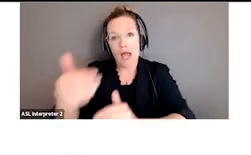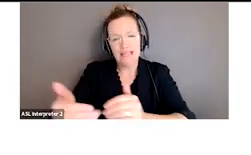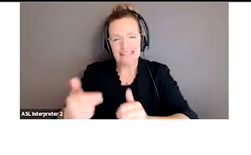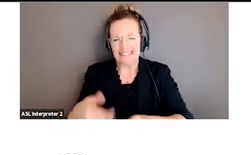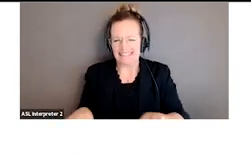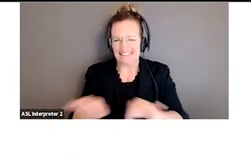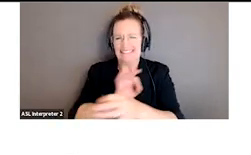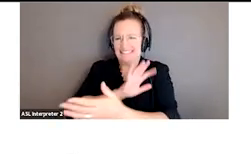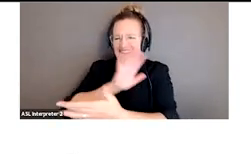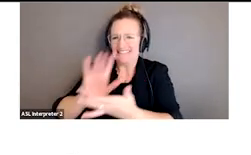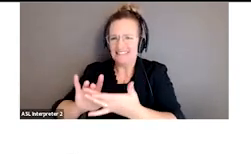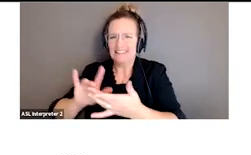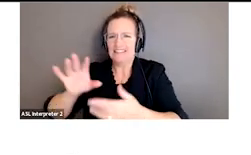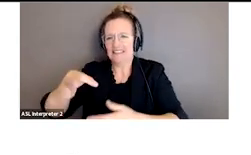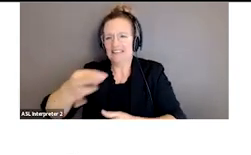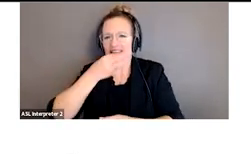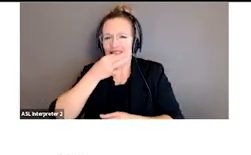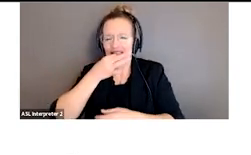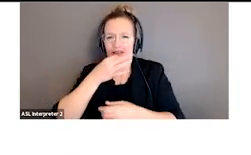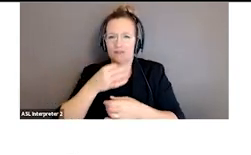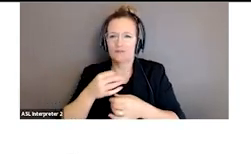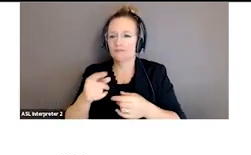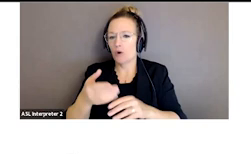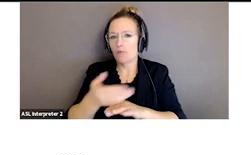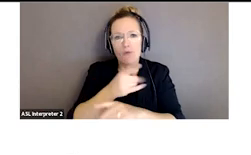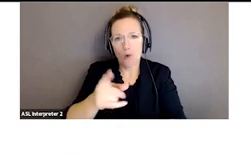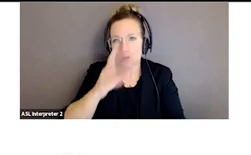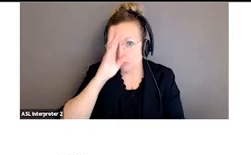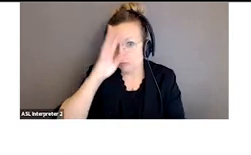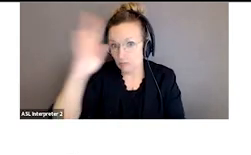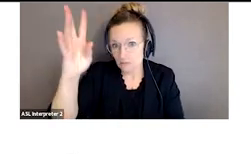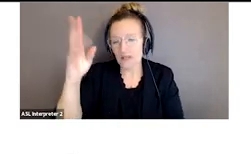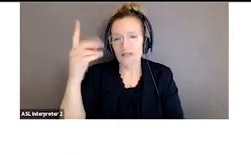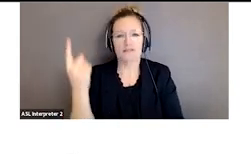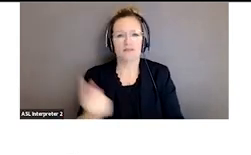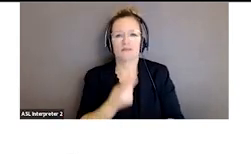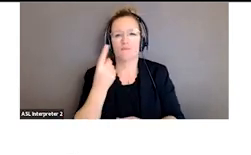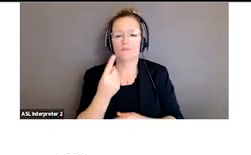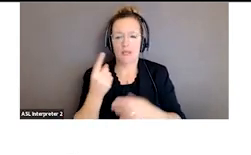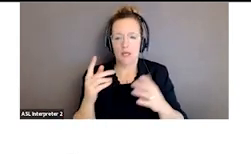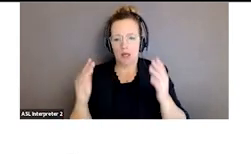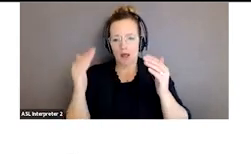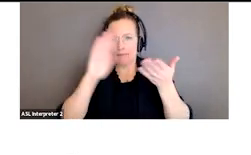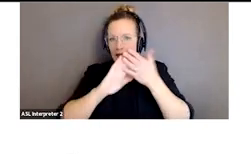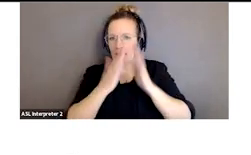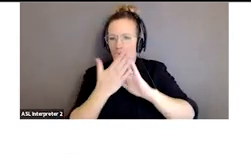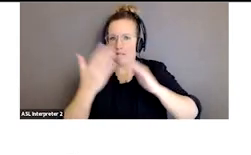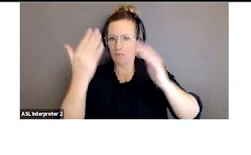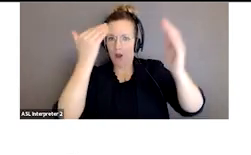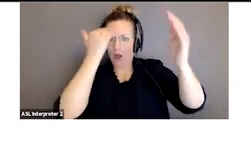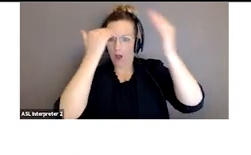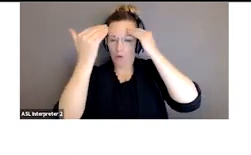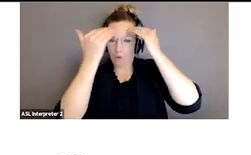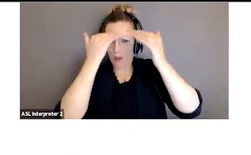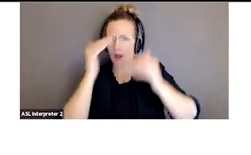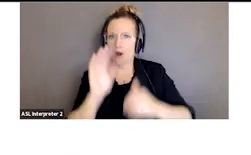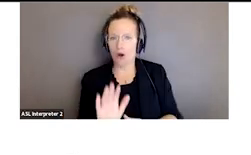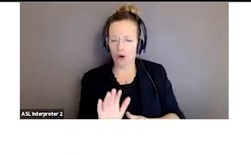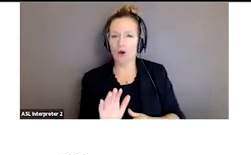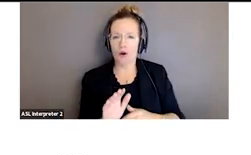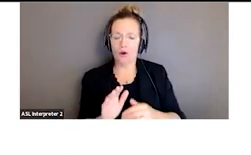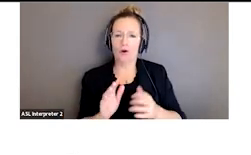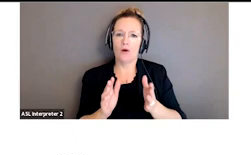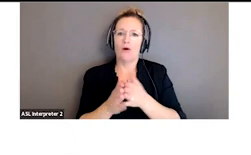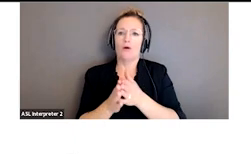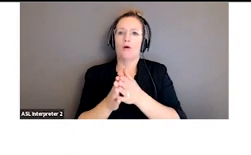you've invented. Whatever invention you have, really be aware that public disclosure can be a